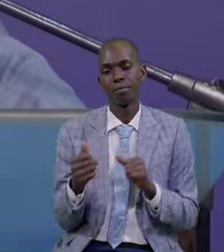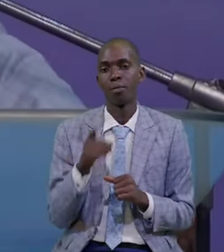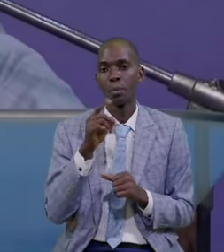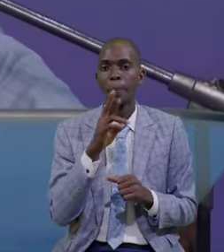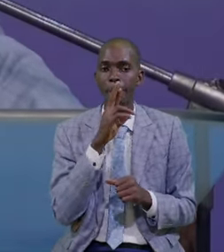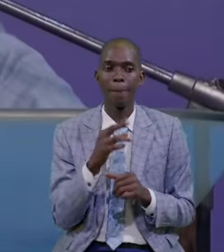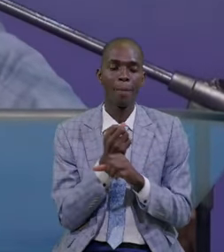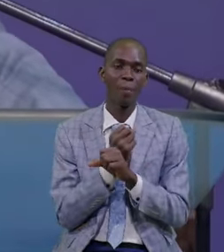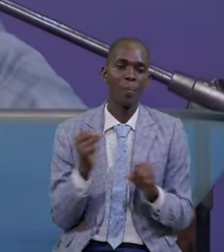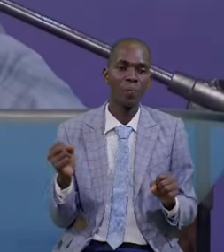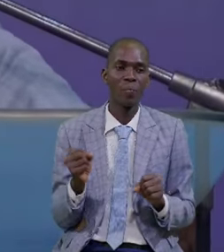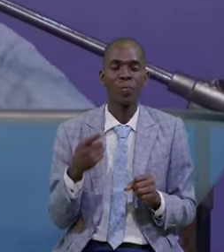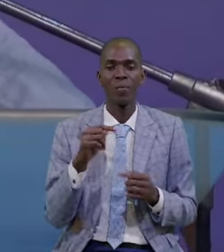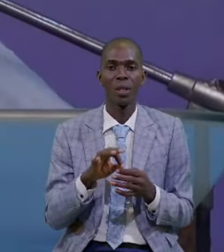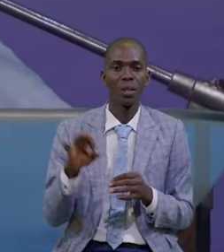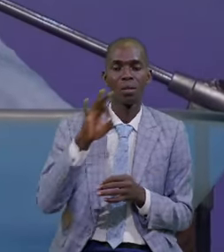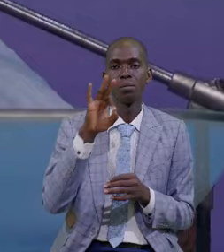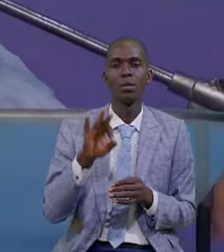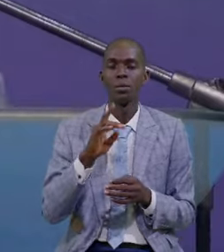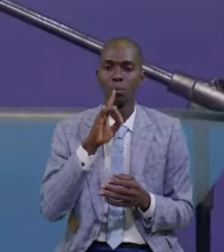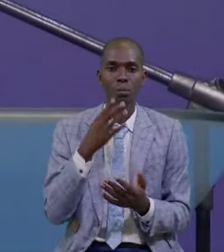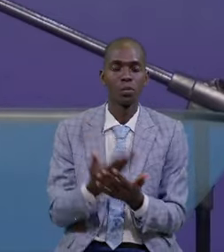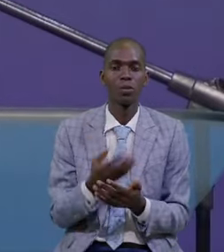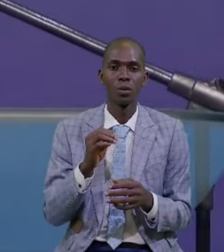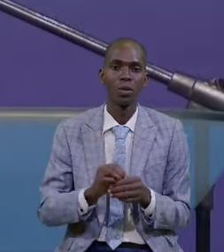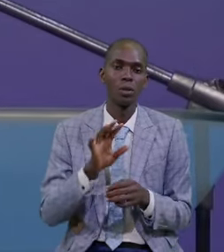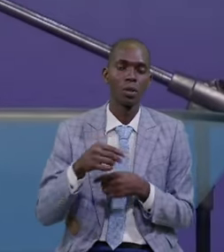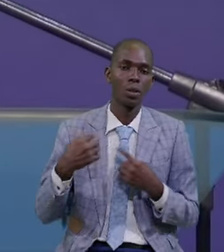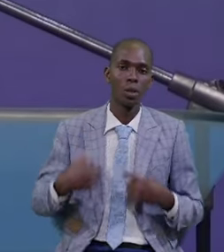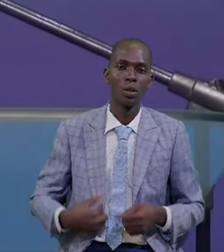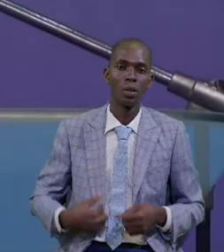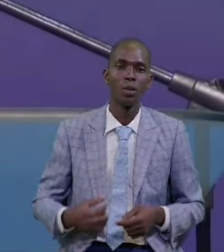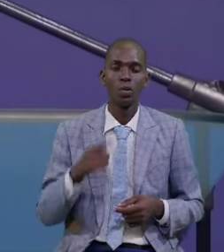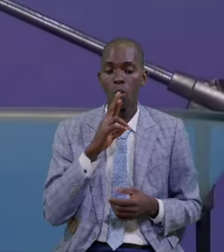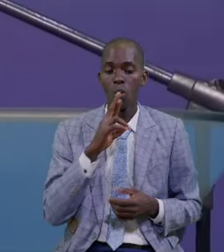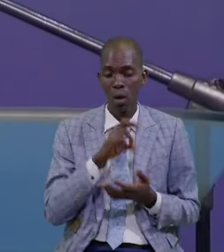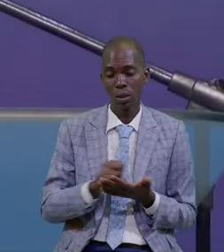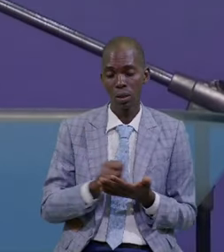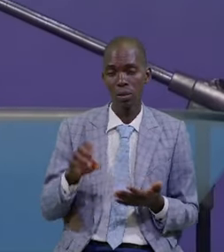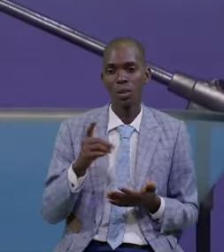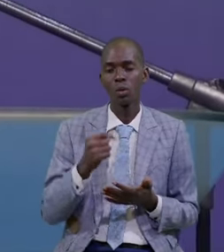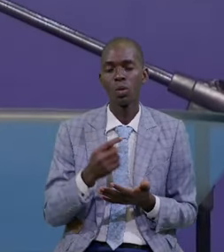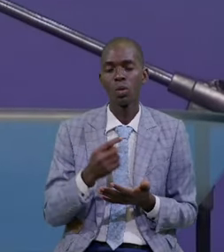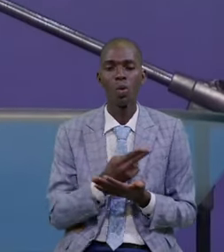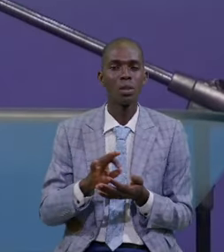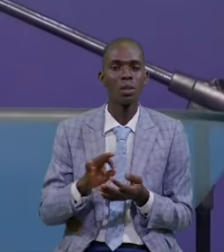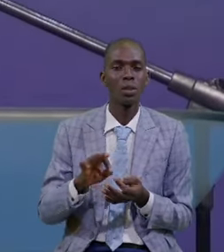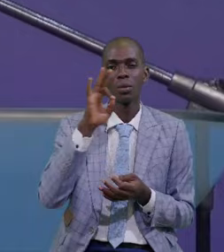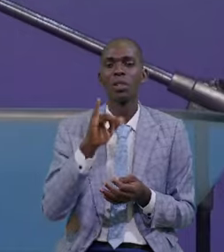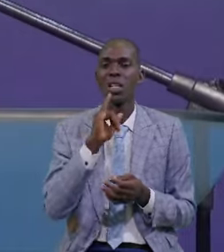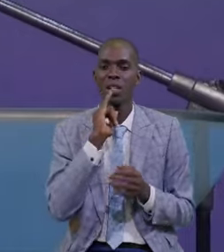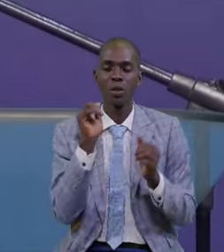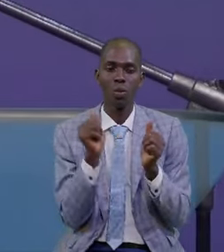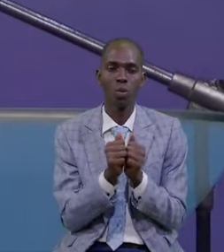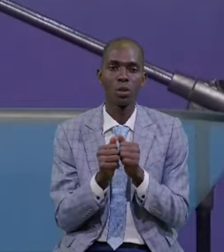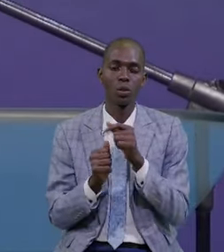the Spirit bears witness in your heart. You're sanctified, the Holy Spirit is with you, with